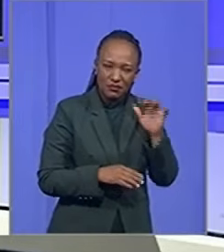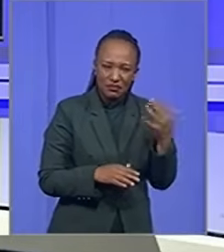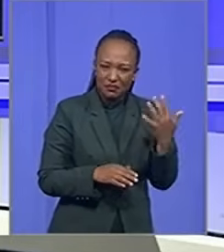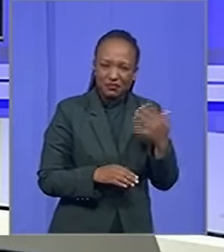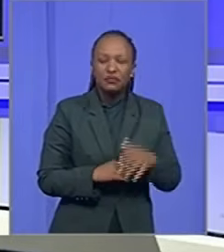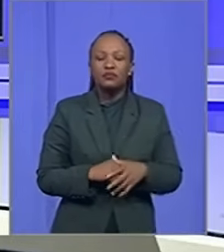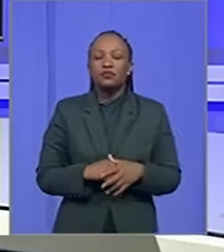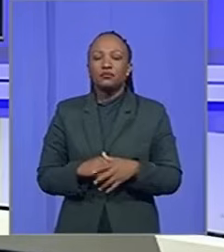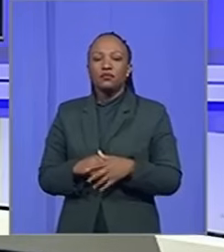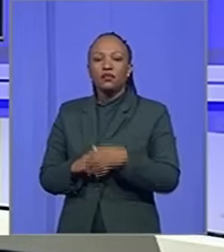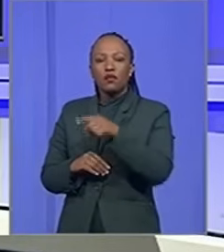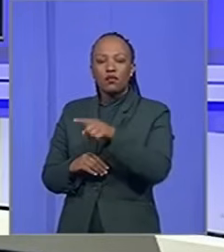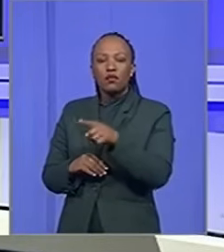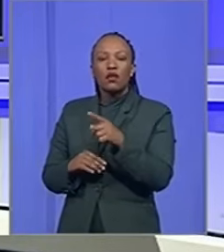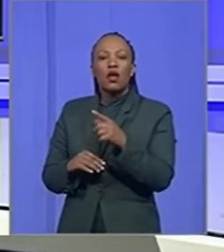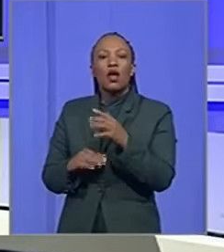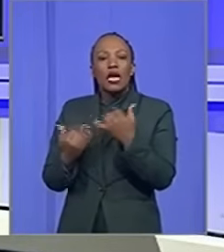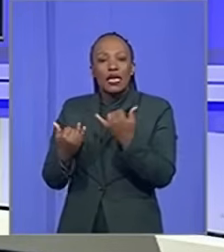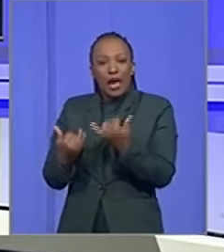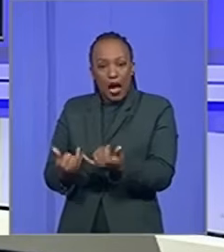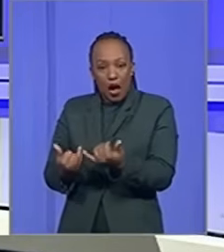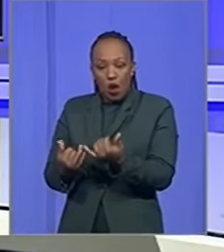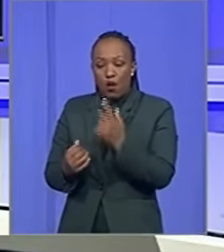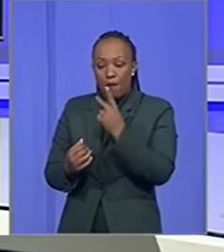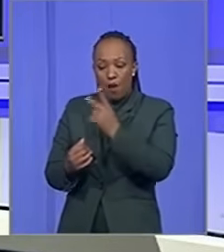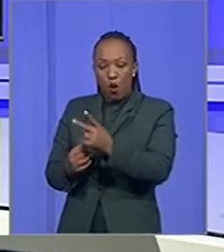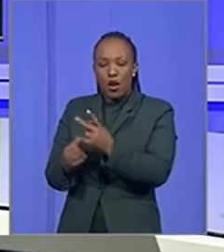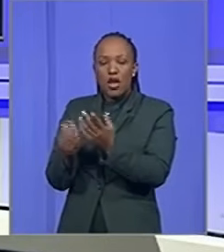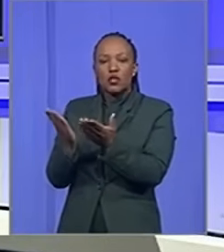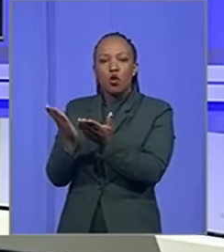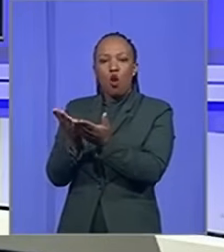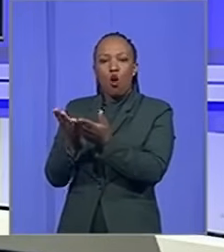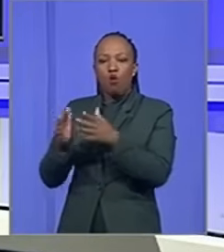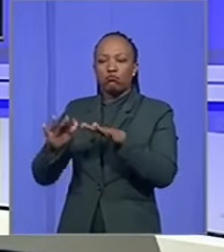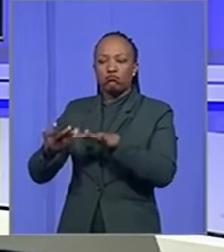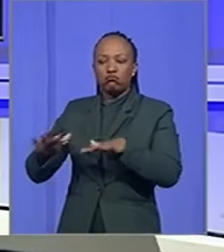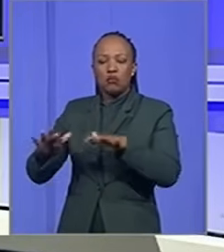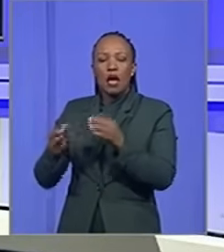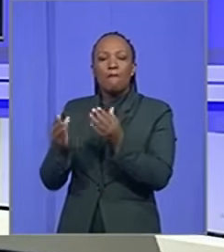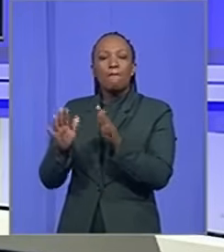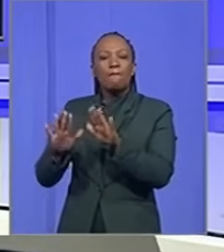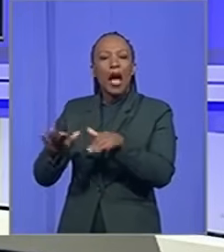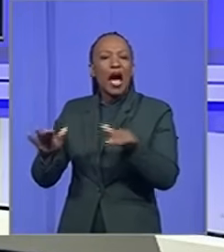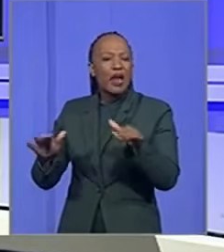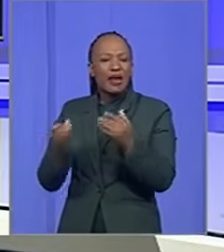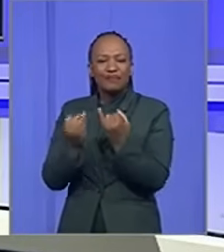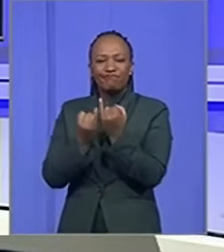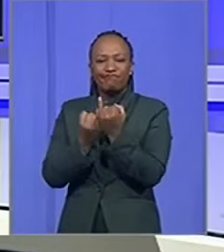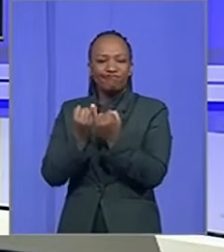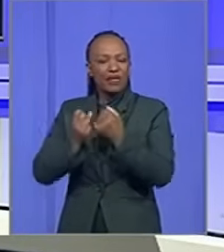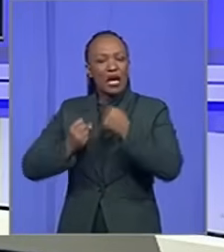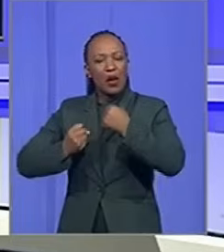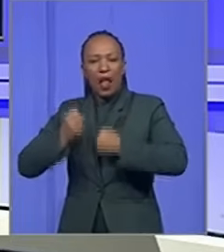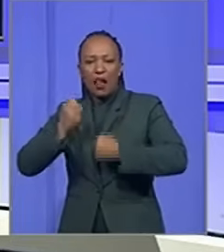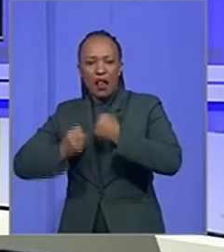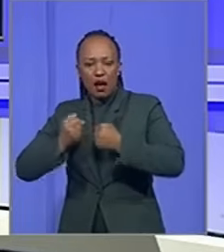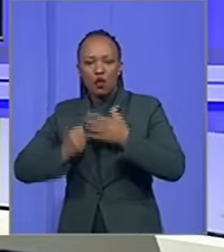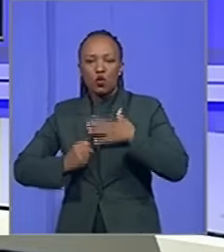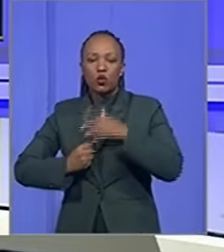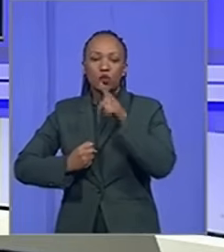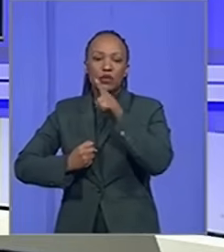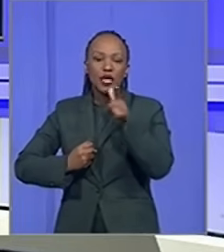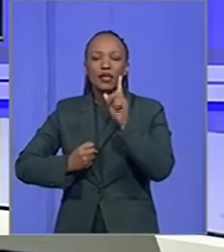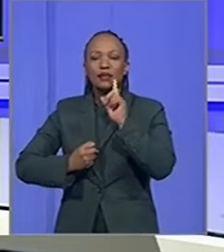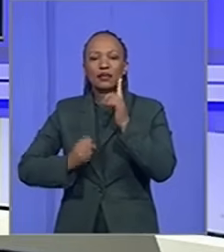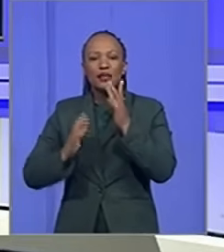Seo ke se hlalosang ke hore morao tjena re bona dikolong bana ha ba sa nka karolo mabelong. O ka reng ho matitjhere le ho bohle ba amehang